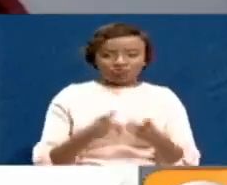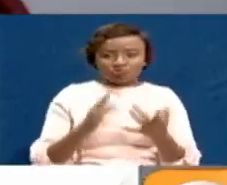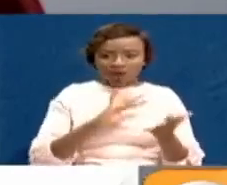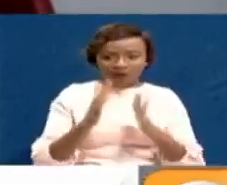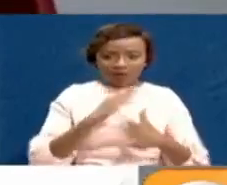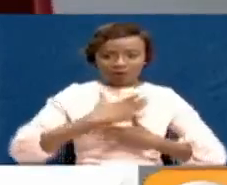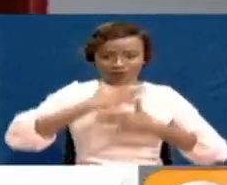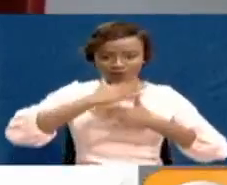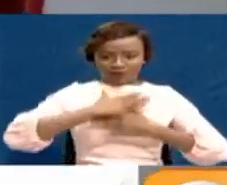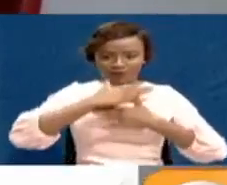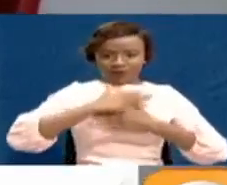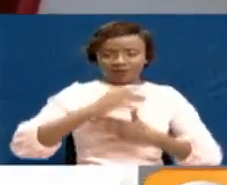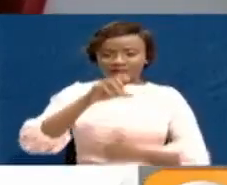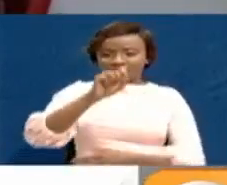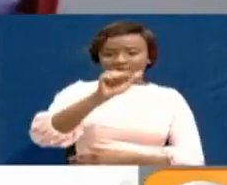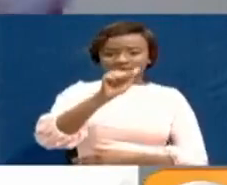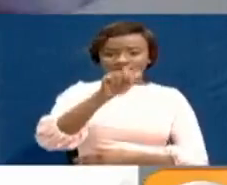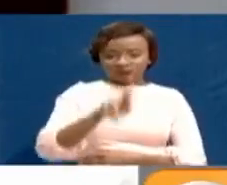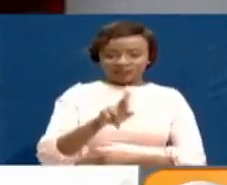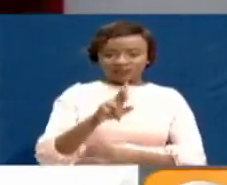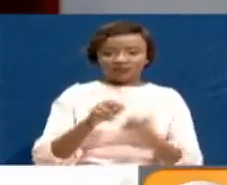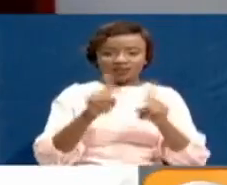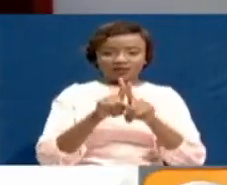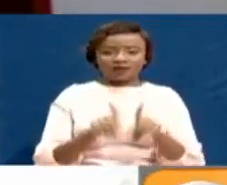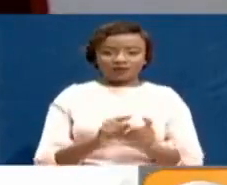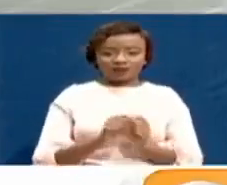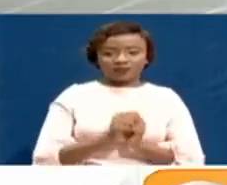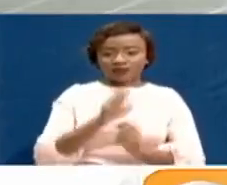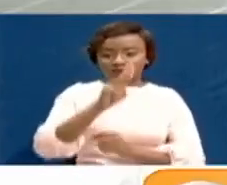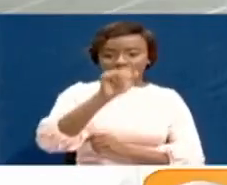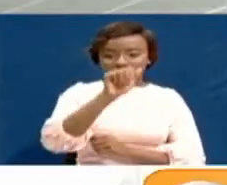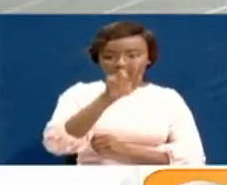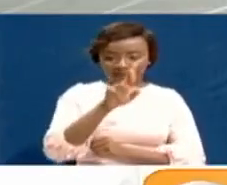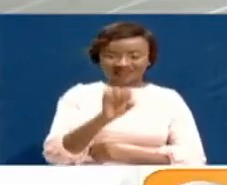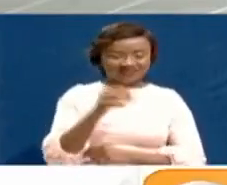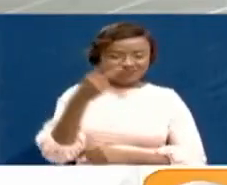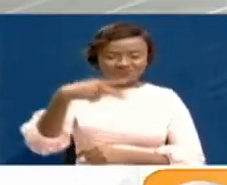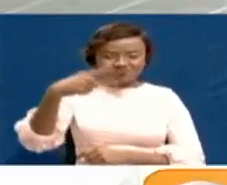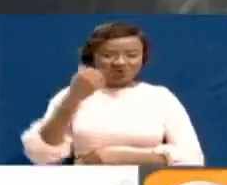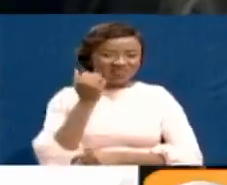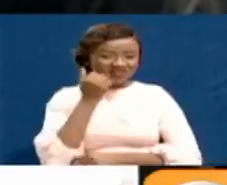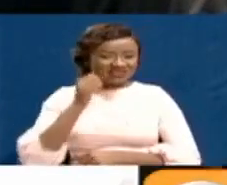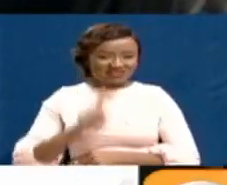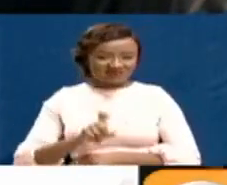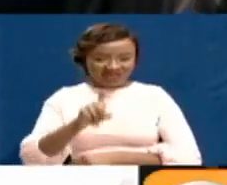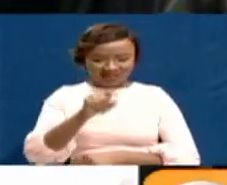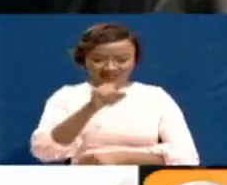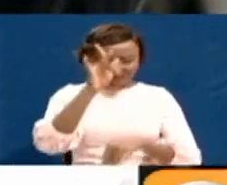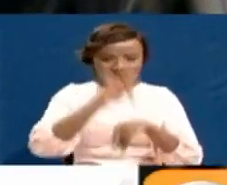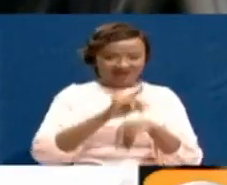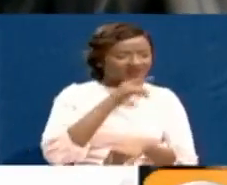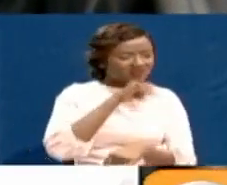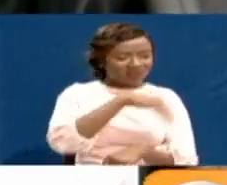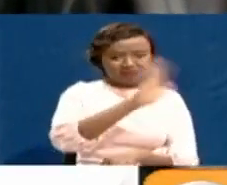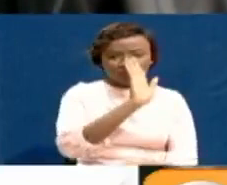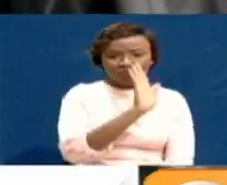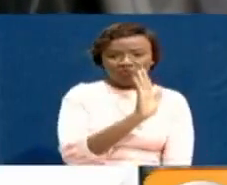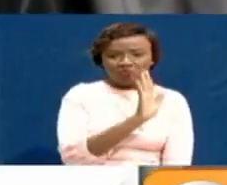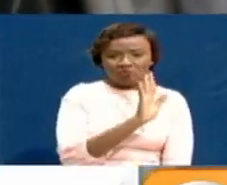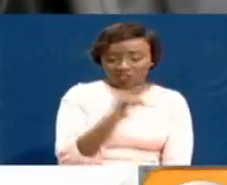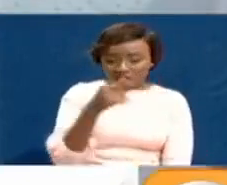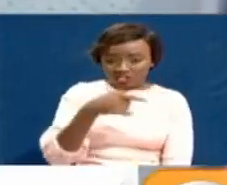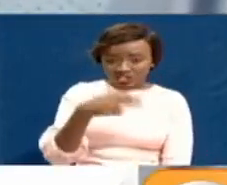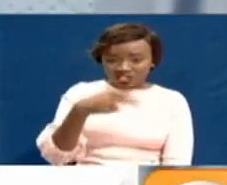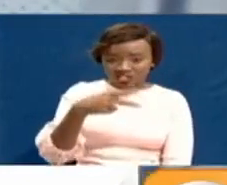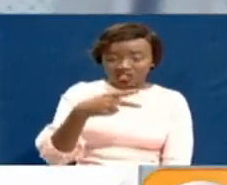respiratory syndrome SARS and the Middle East respiratory syndrome MERS, outbreaks were also found to affect men more significantly. The immune